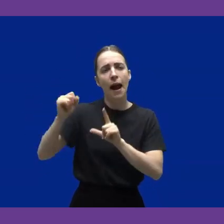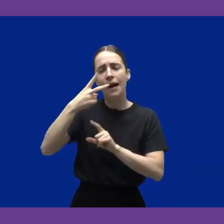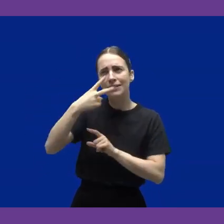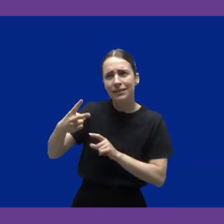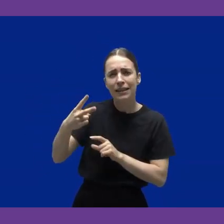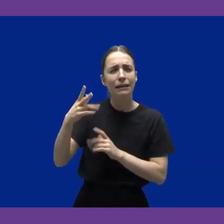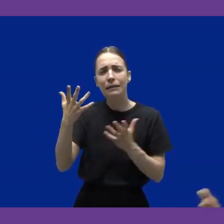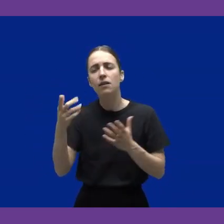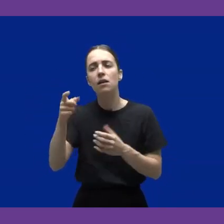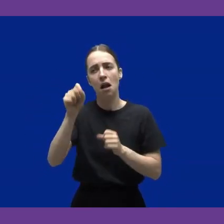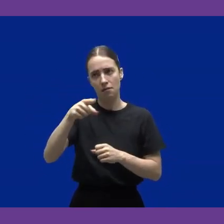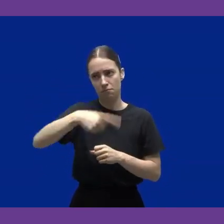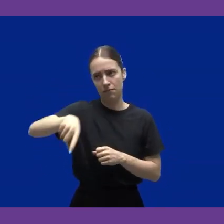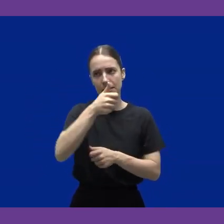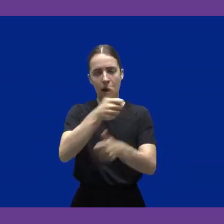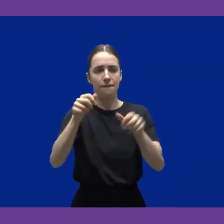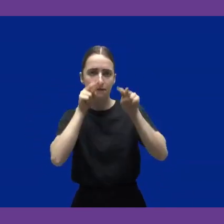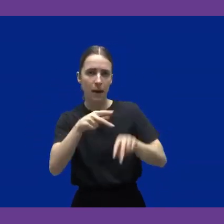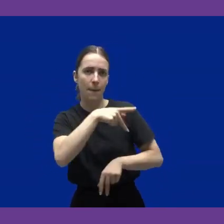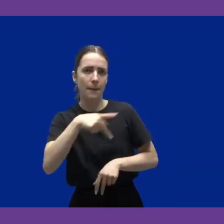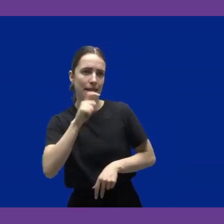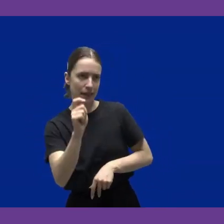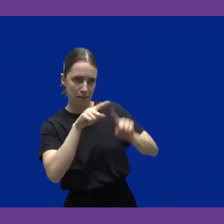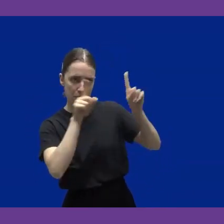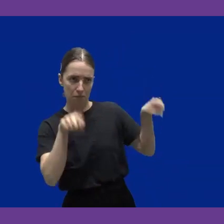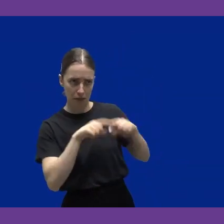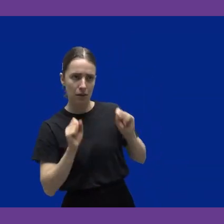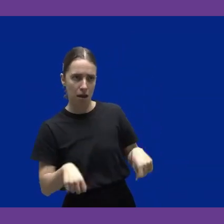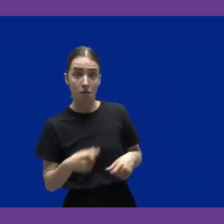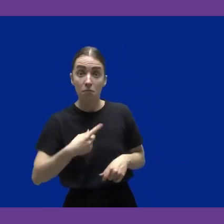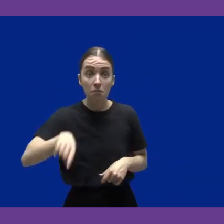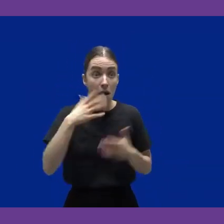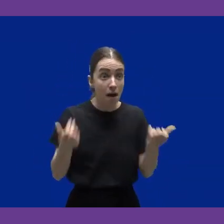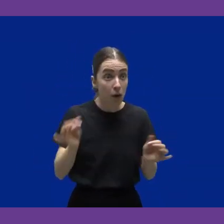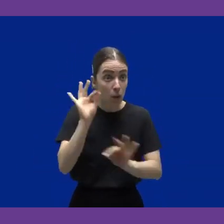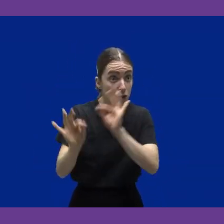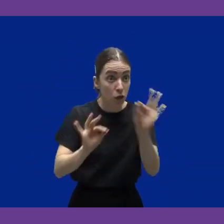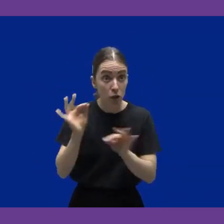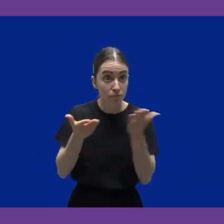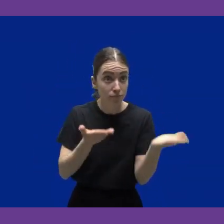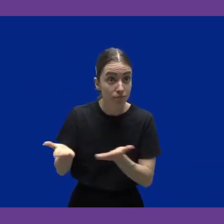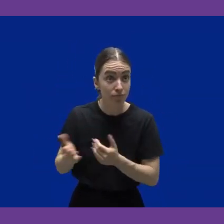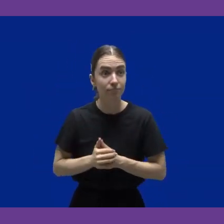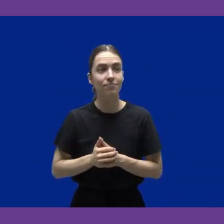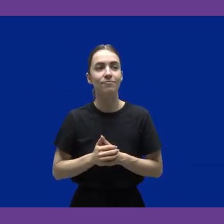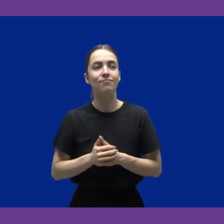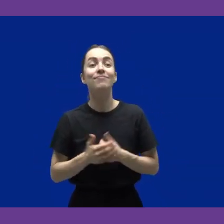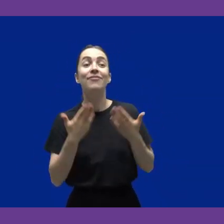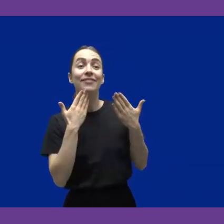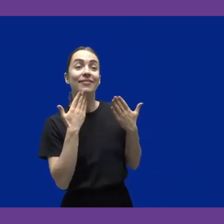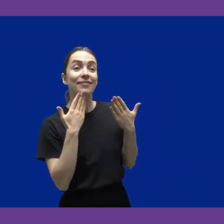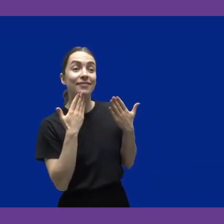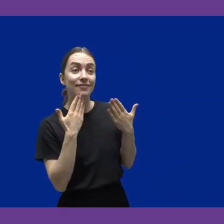on. Thank you very much, Fernando. And yes, we have received already quite some few questions, so I will go